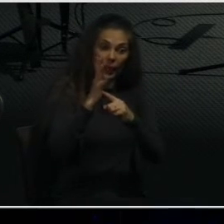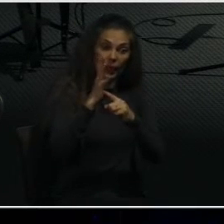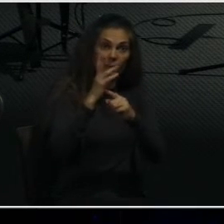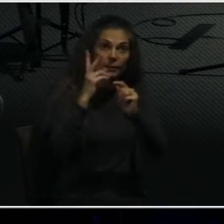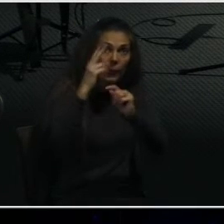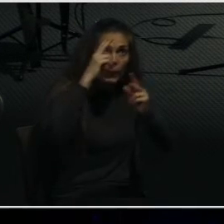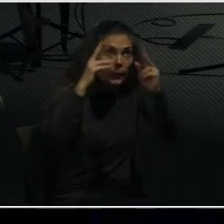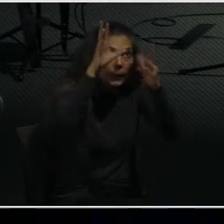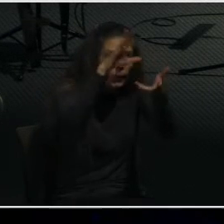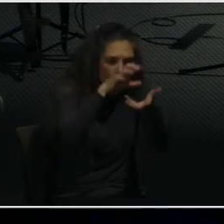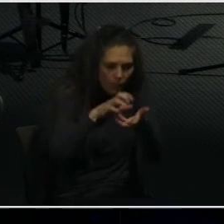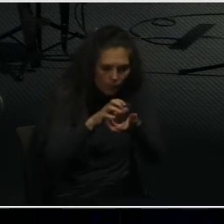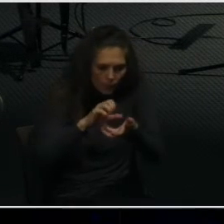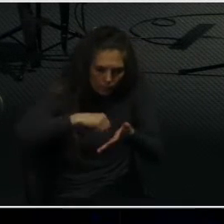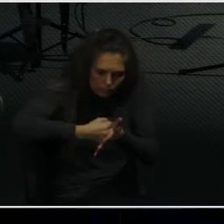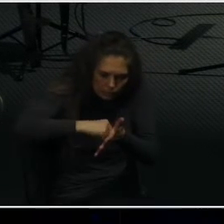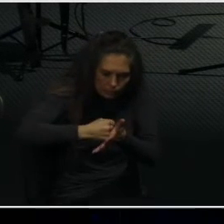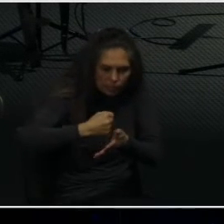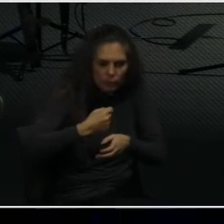healing.